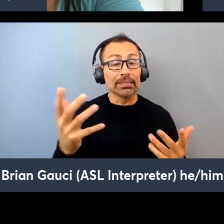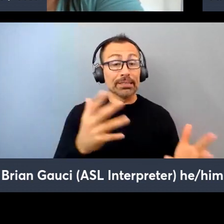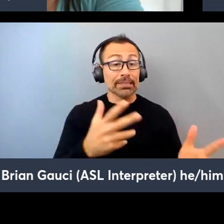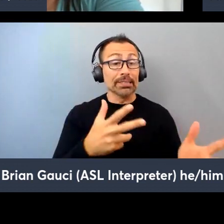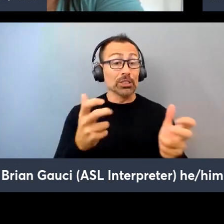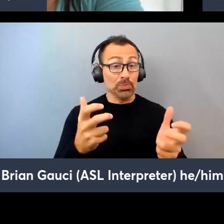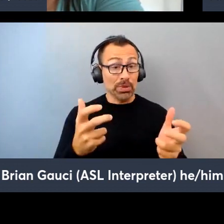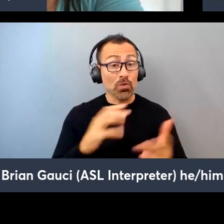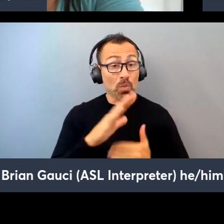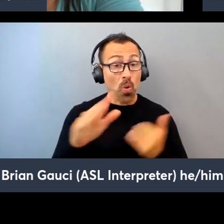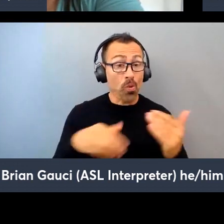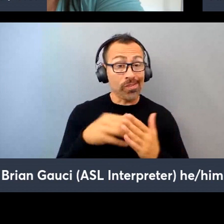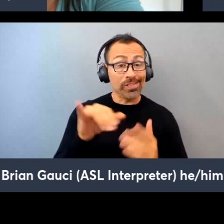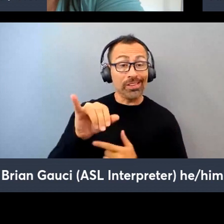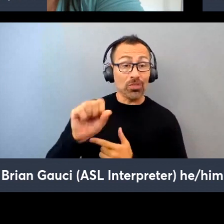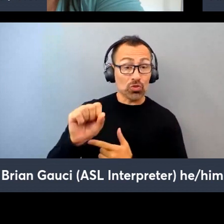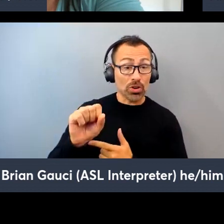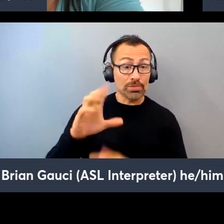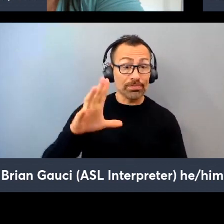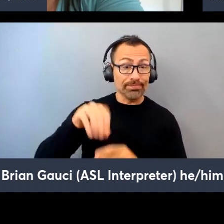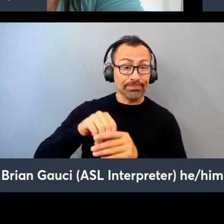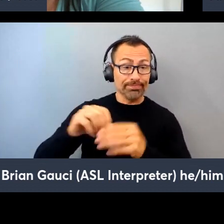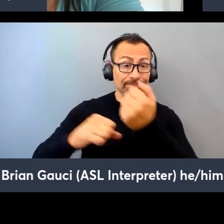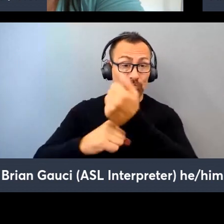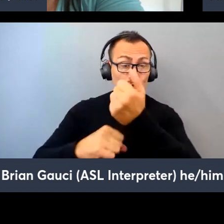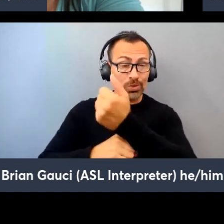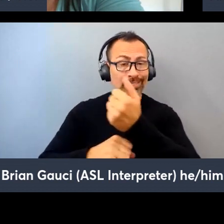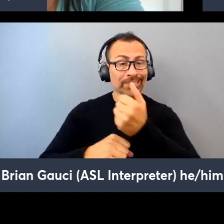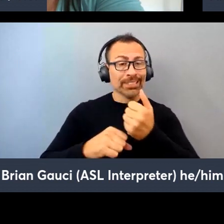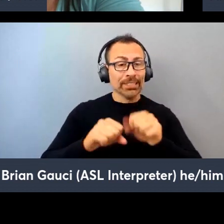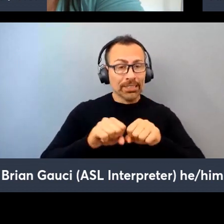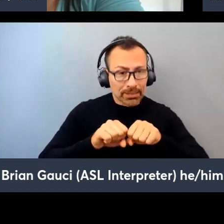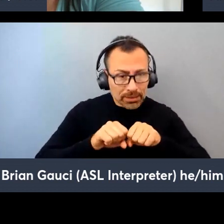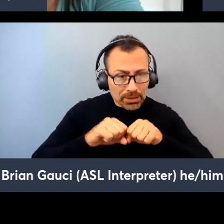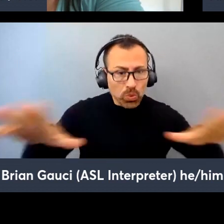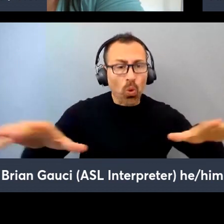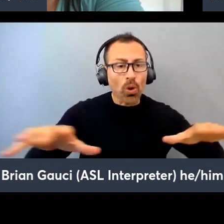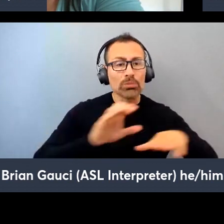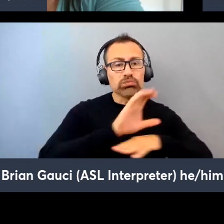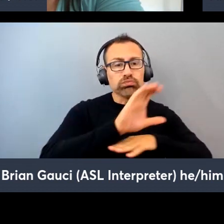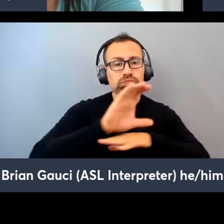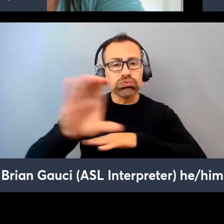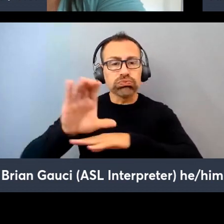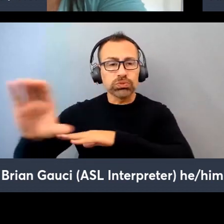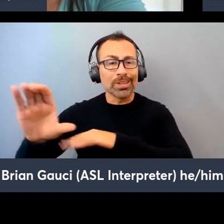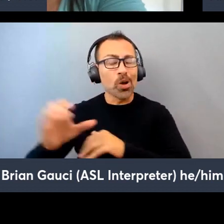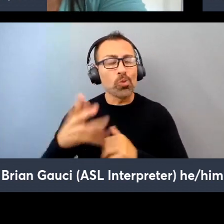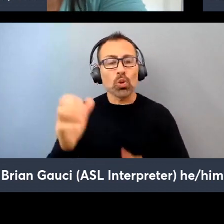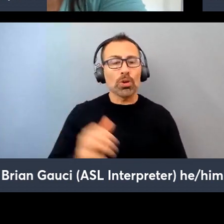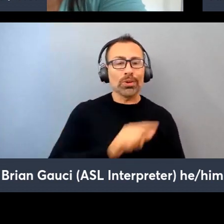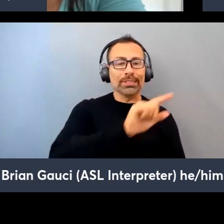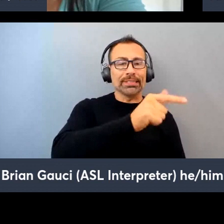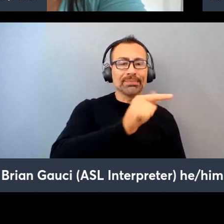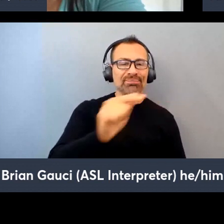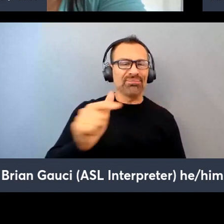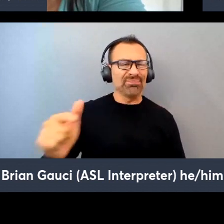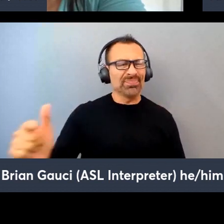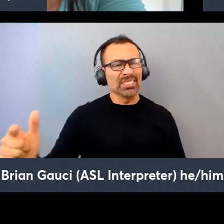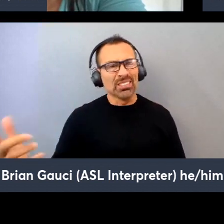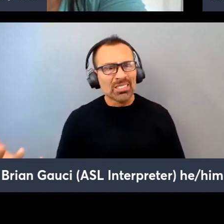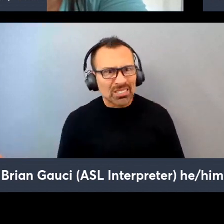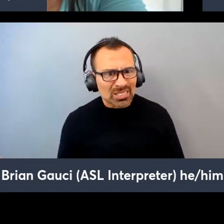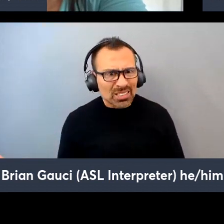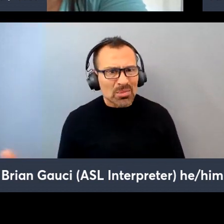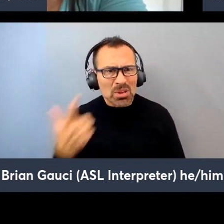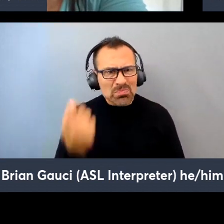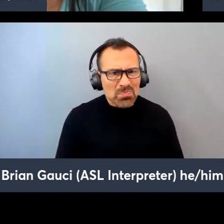is being deployed. So we don't want to, with so many accounts, we don't necessarily want to do it sequentially, just because it would take quite a